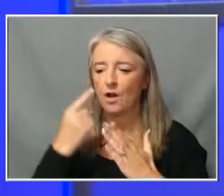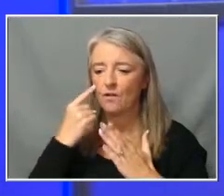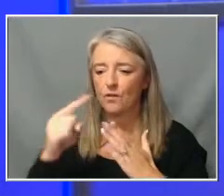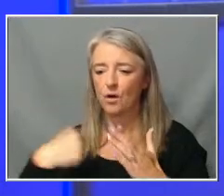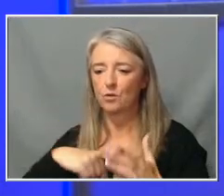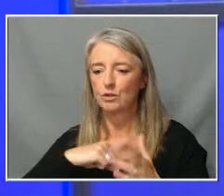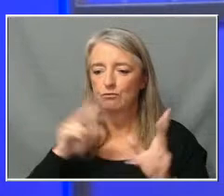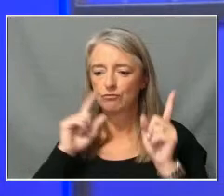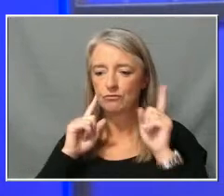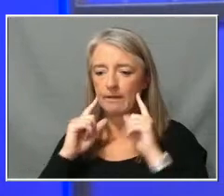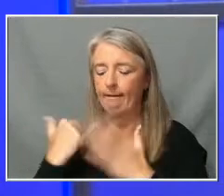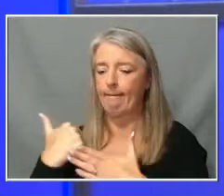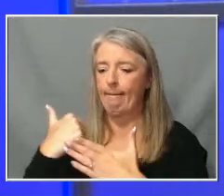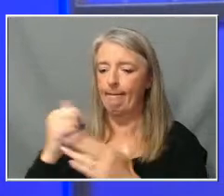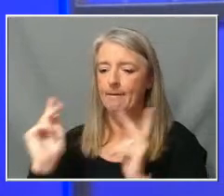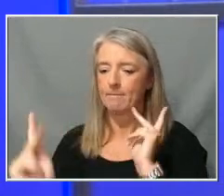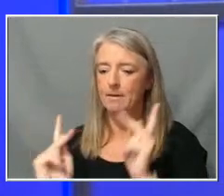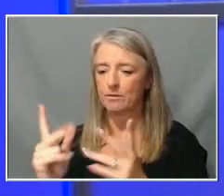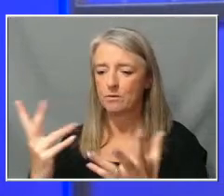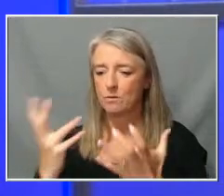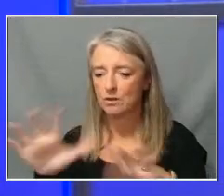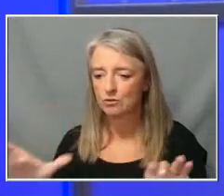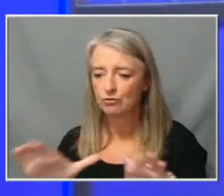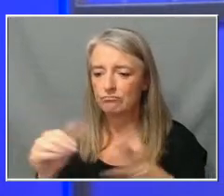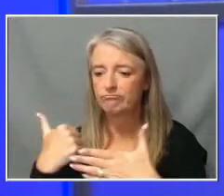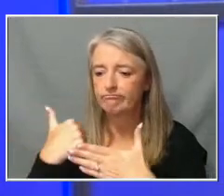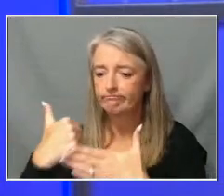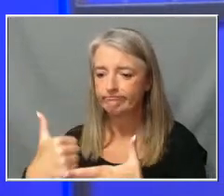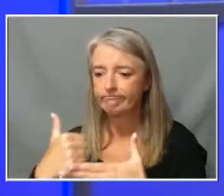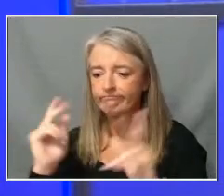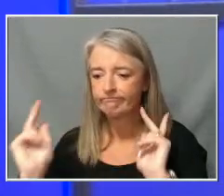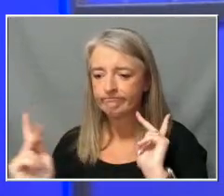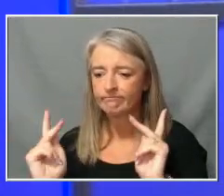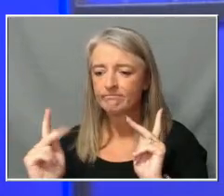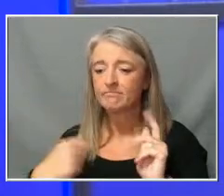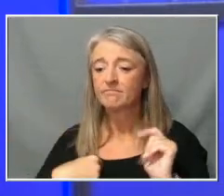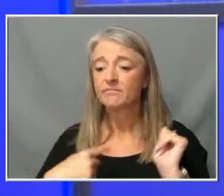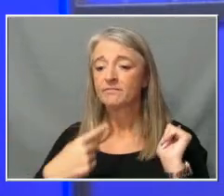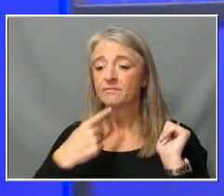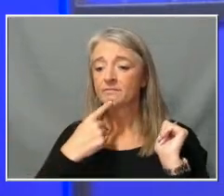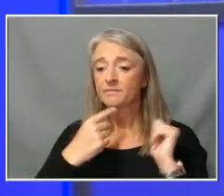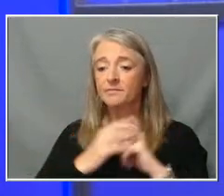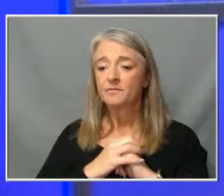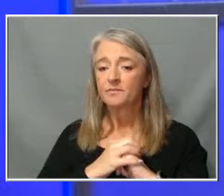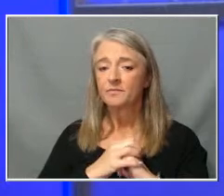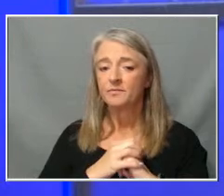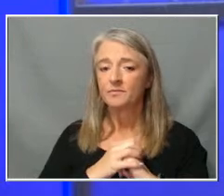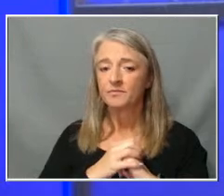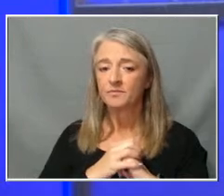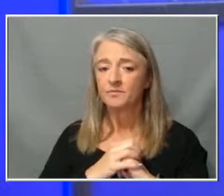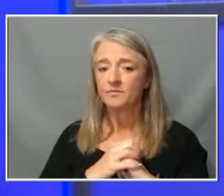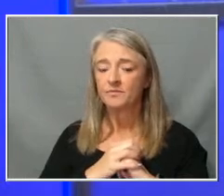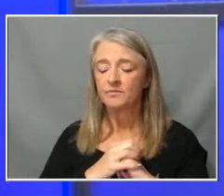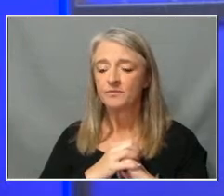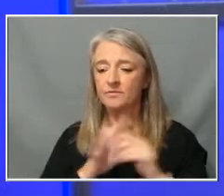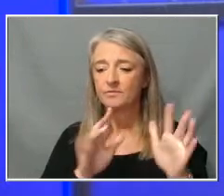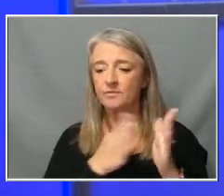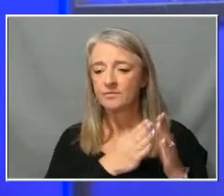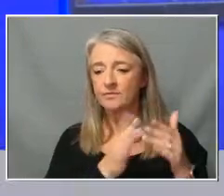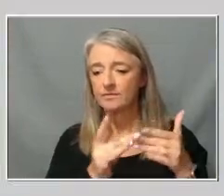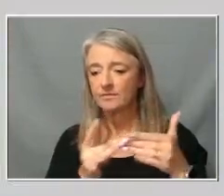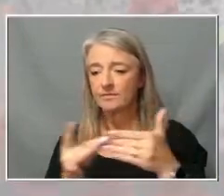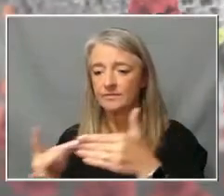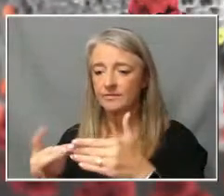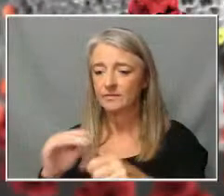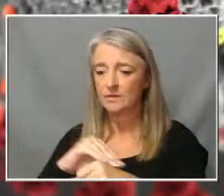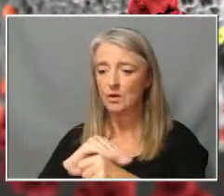just helping people, and that's what we want to do for sure. I would say we're going to segue a little bit, though, into the COVID